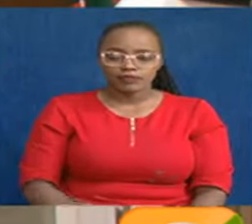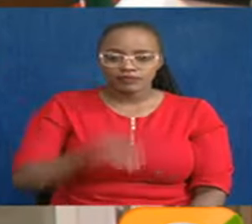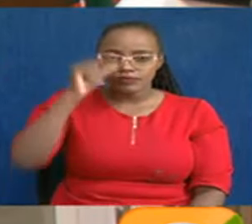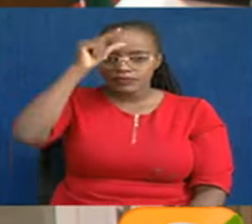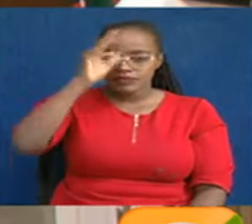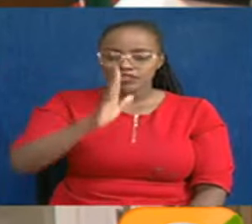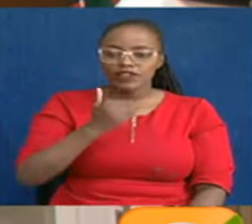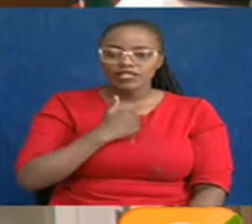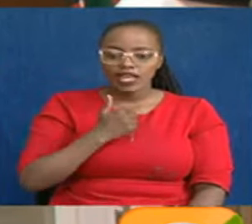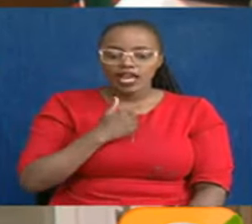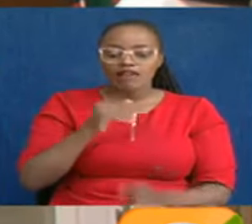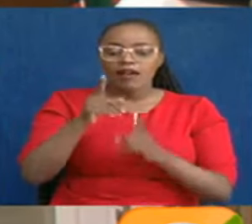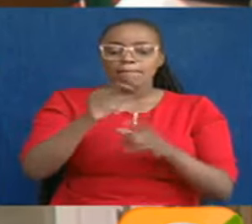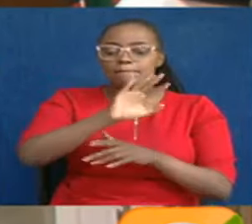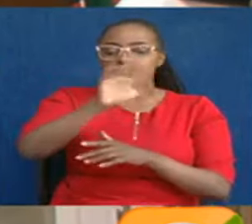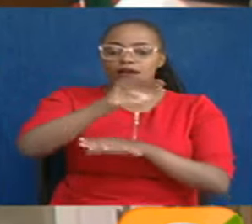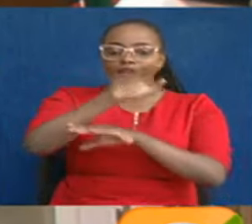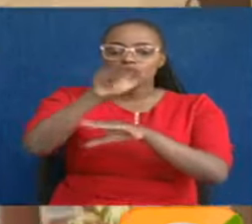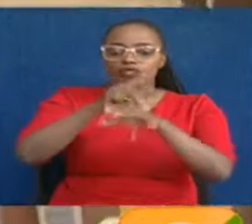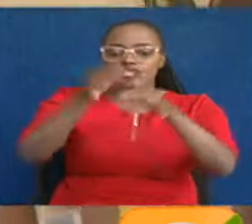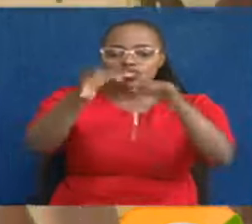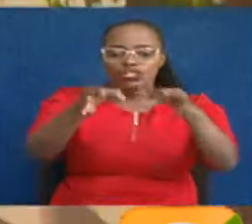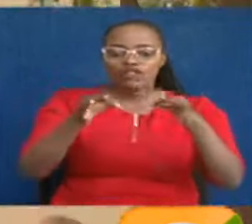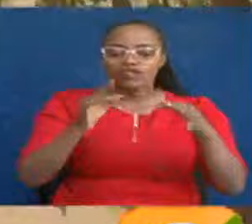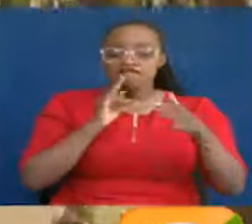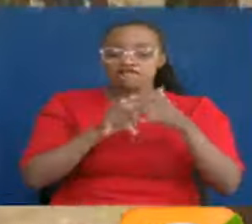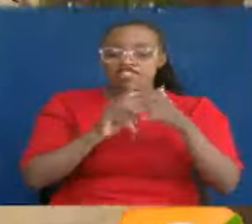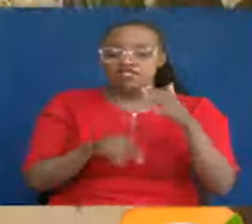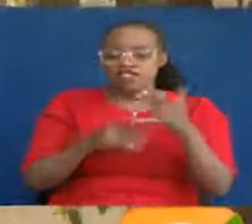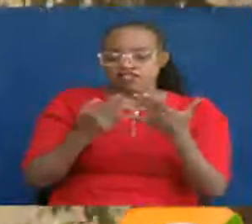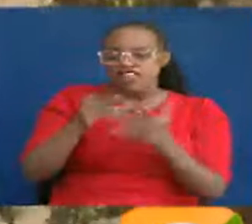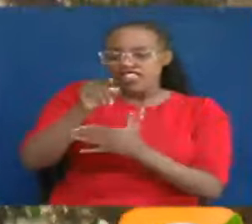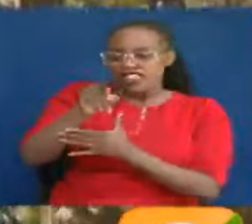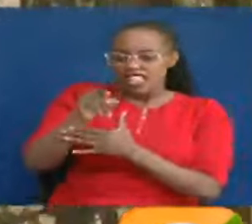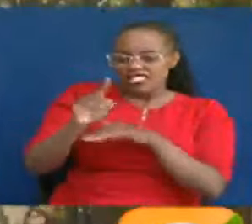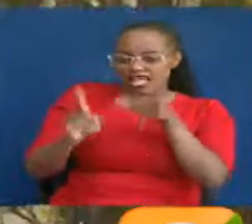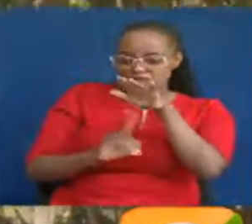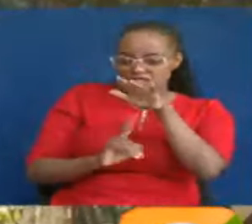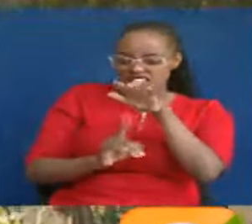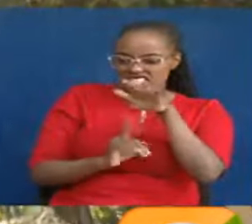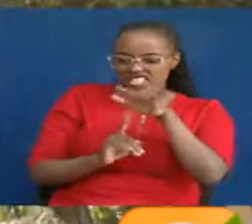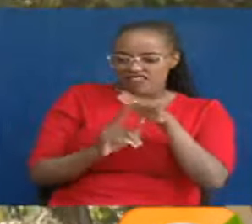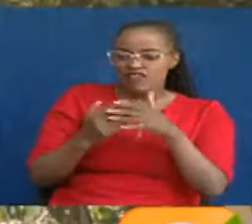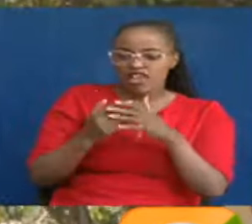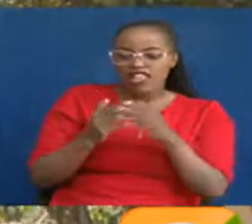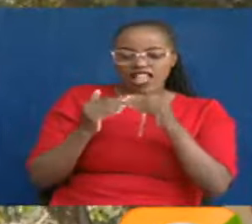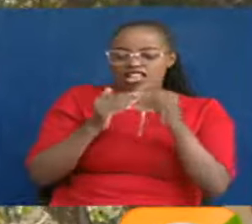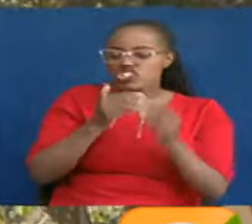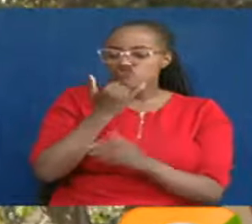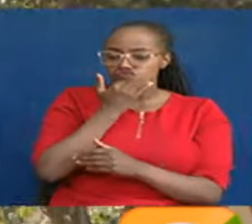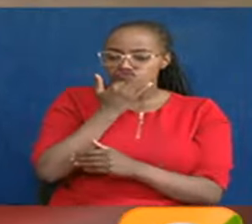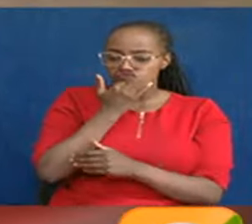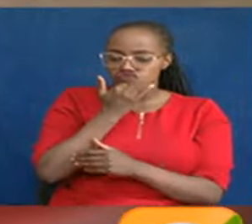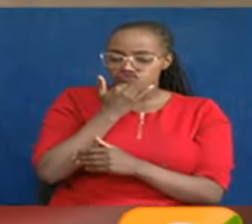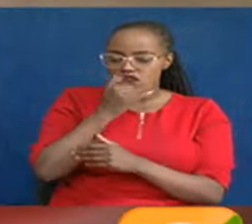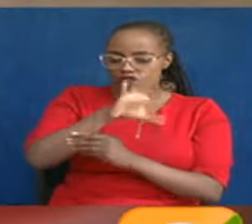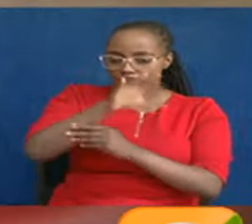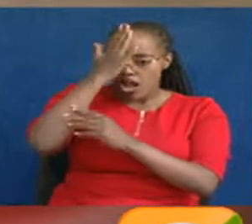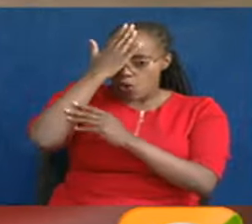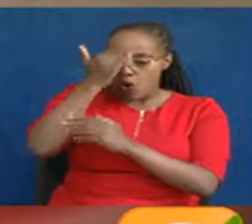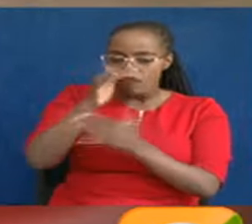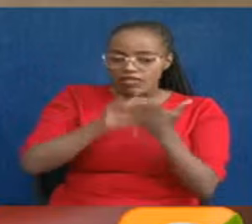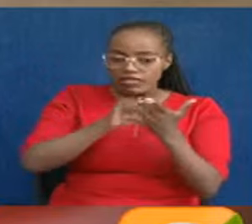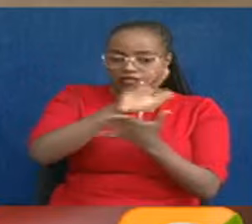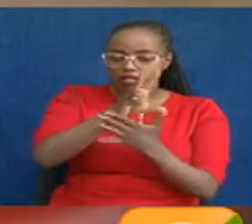Governors have hit back at the National Treasury, accusing the John Badi-led ministry of misleading counties regarding disbursement